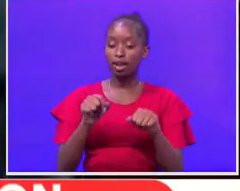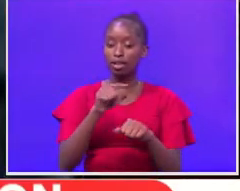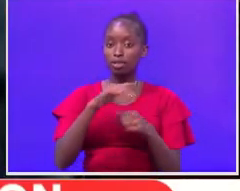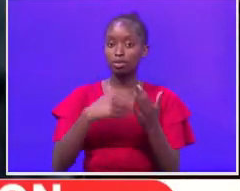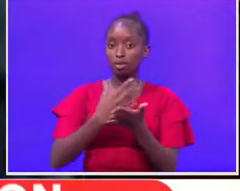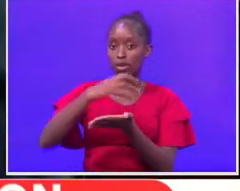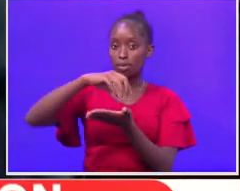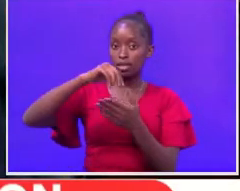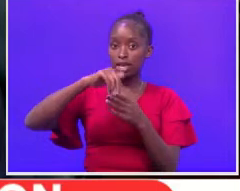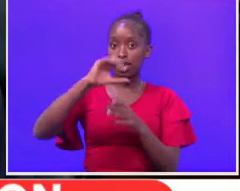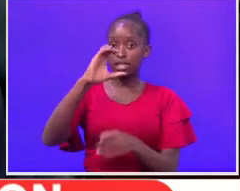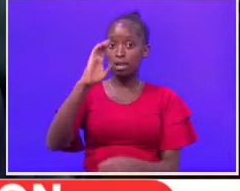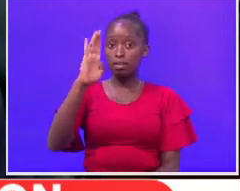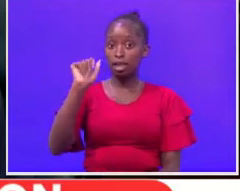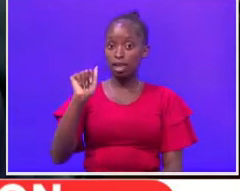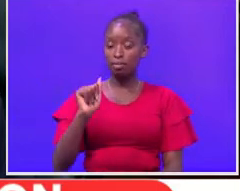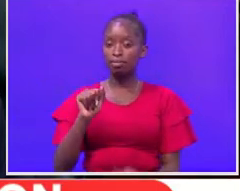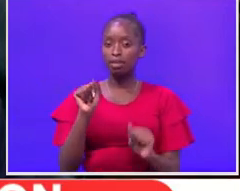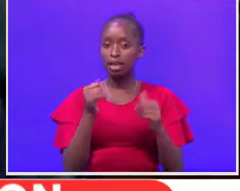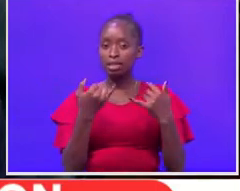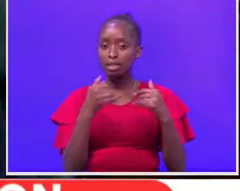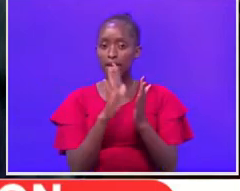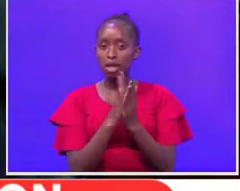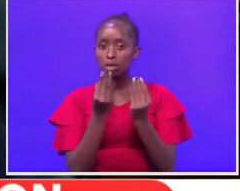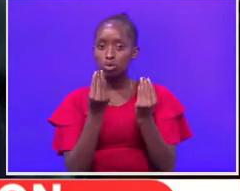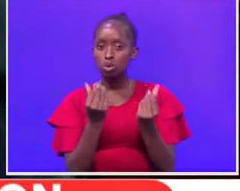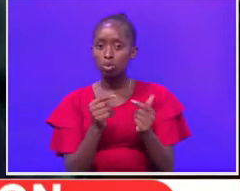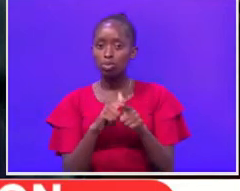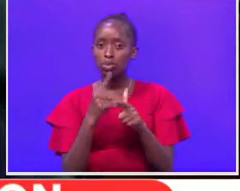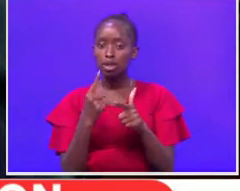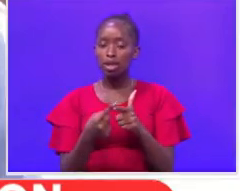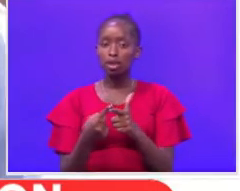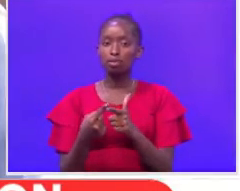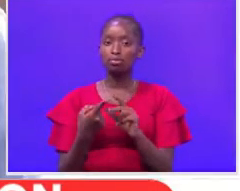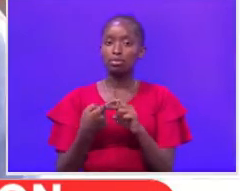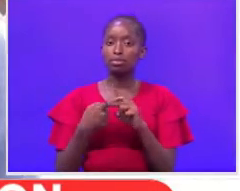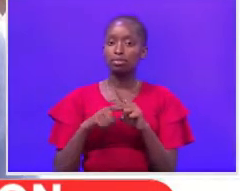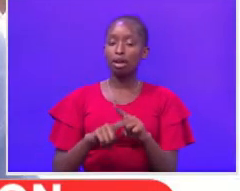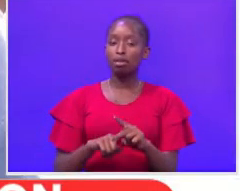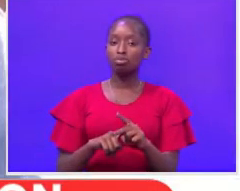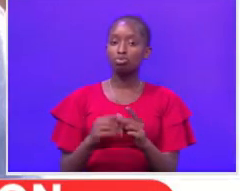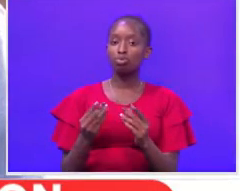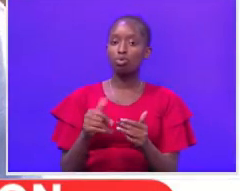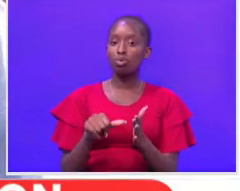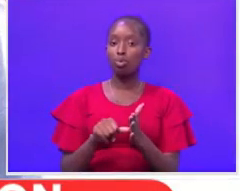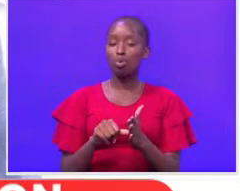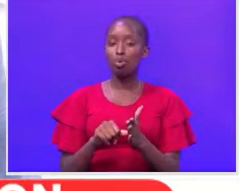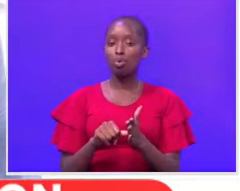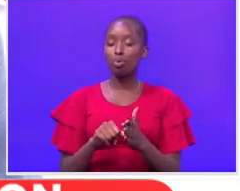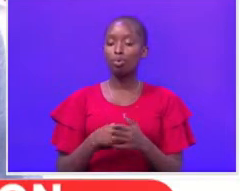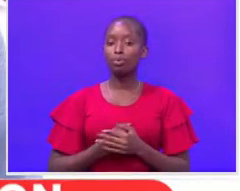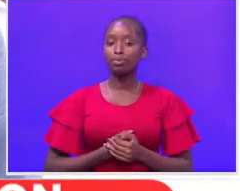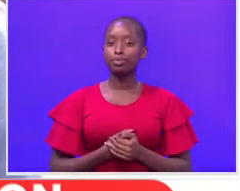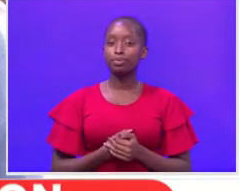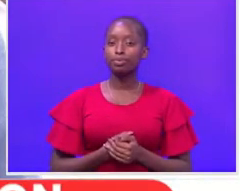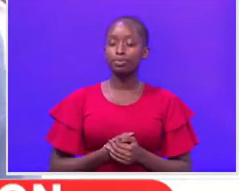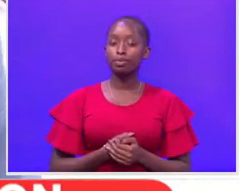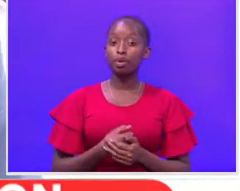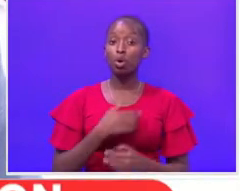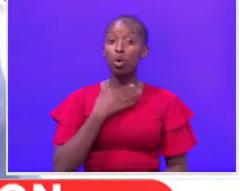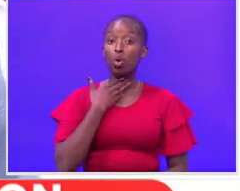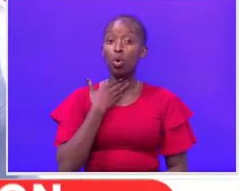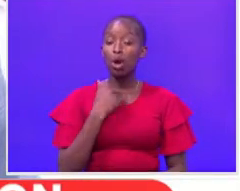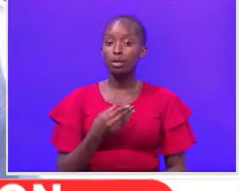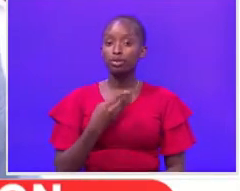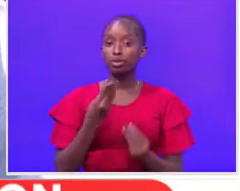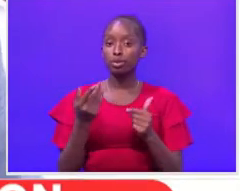in the CBA can be addressed and negotiations begin. We want outcomes for the doctors. We want outcomes